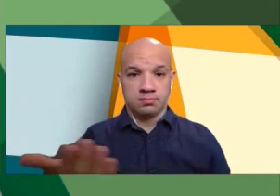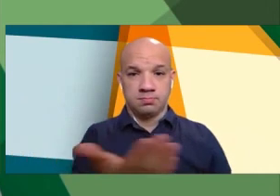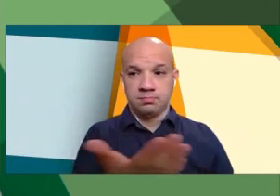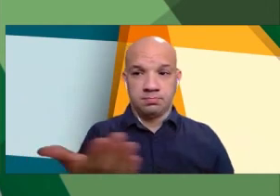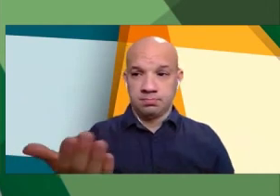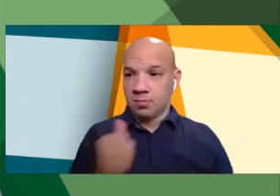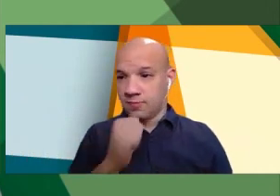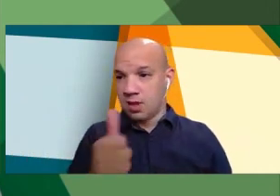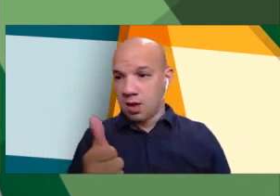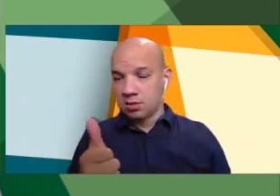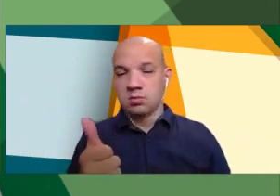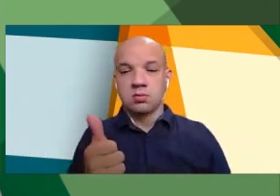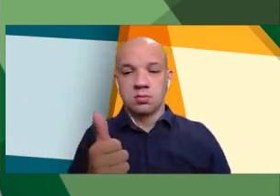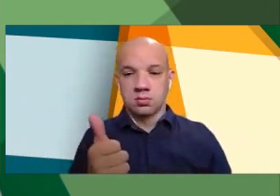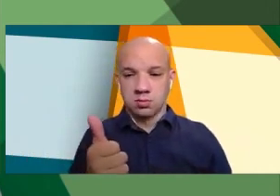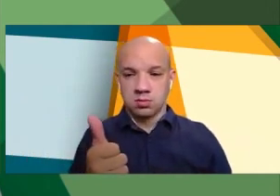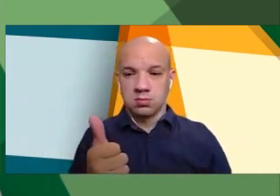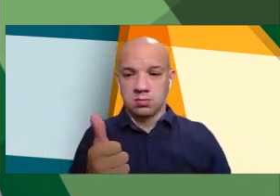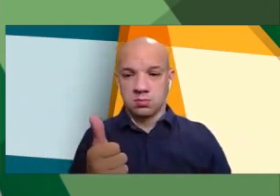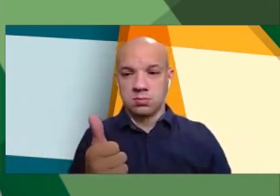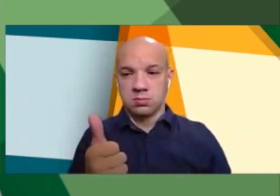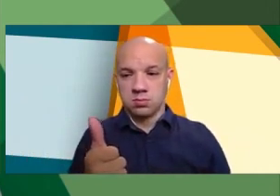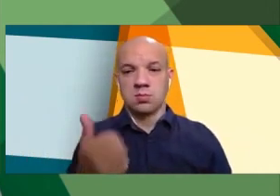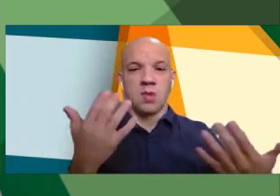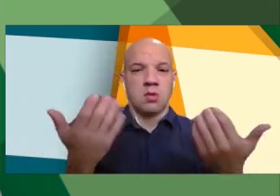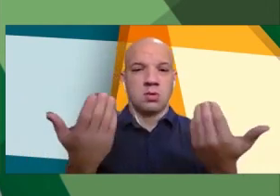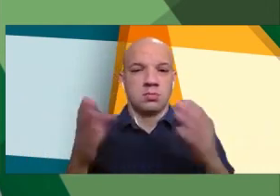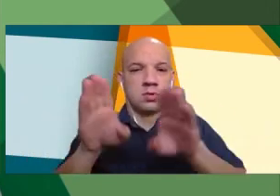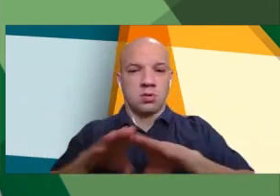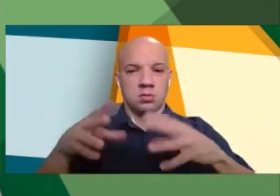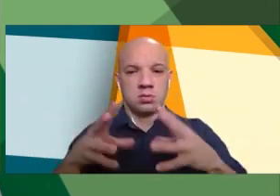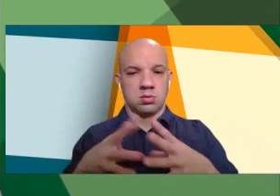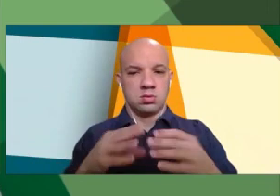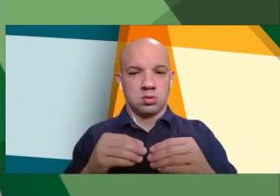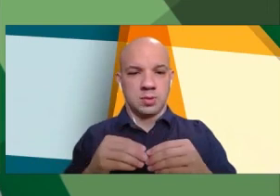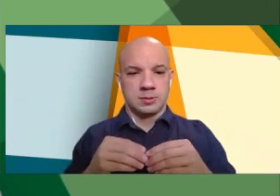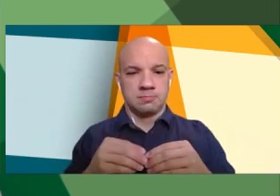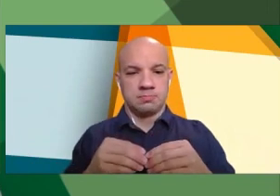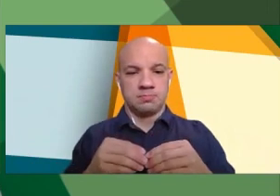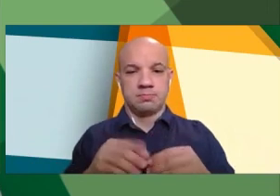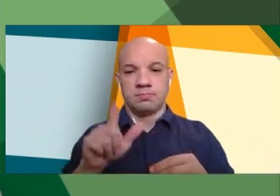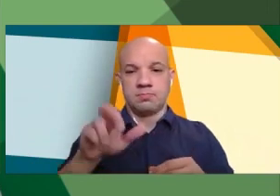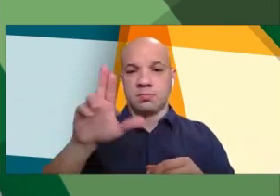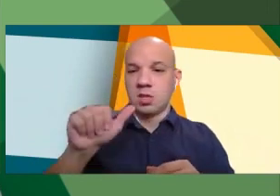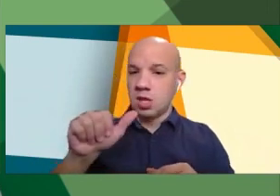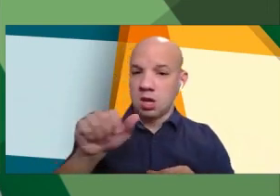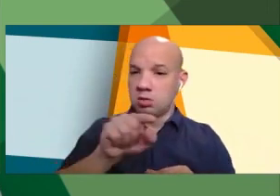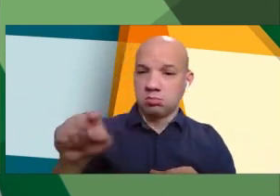can adjourn this meeting. Laura, do you have any comment? Maria?